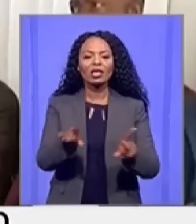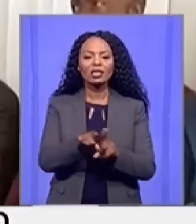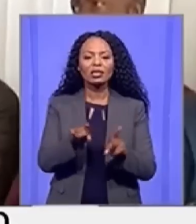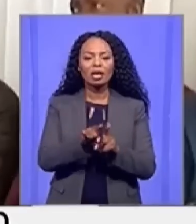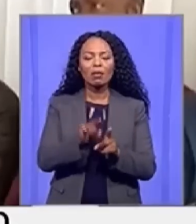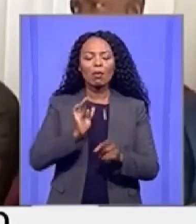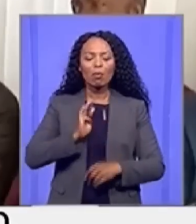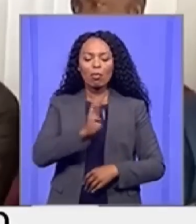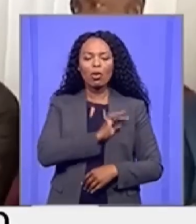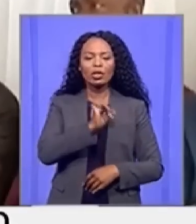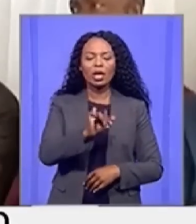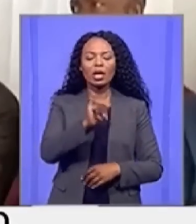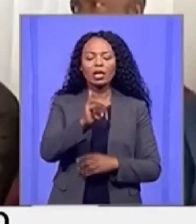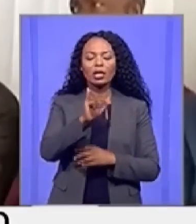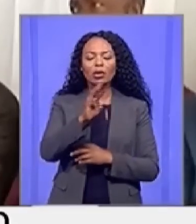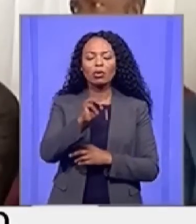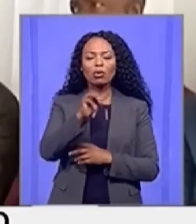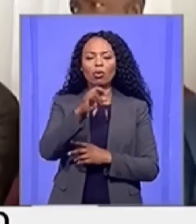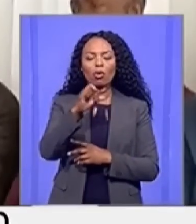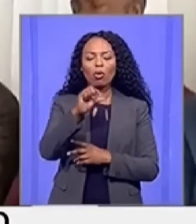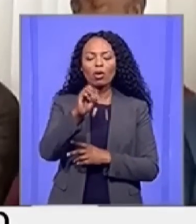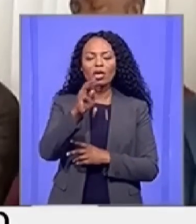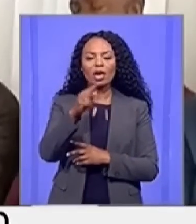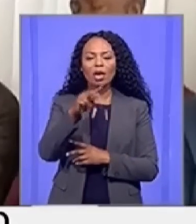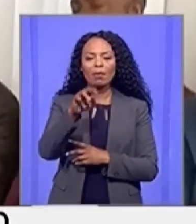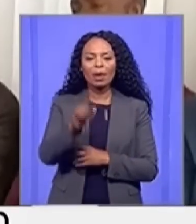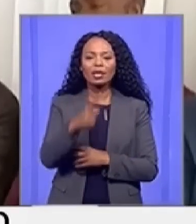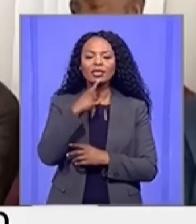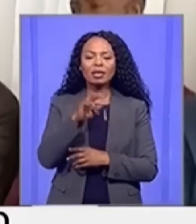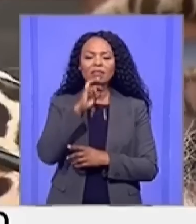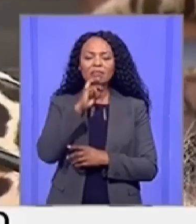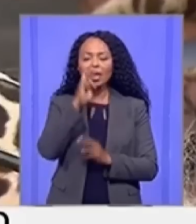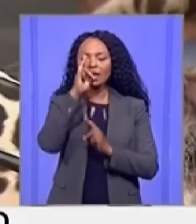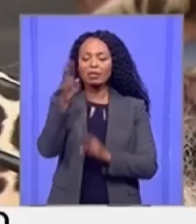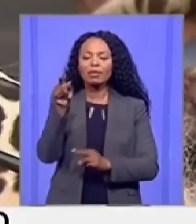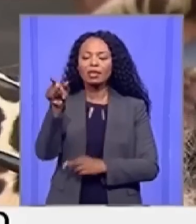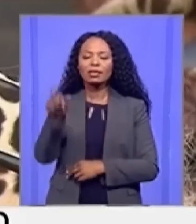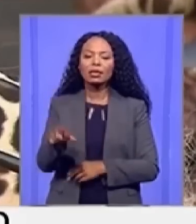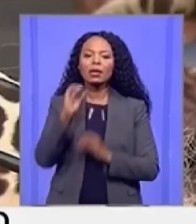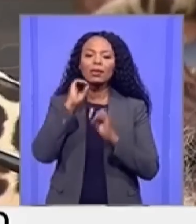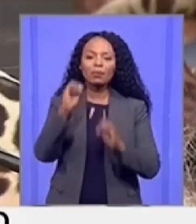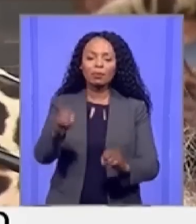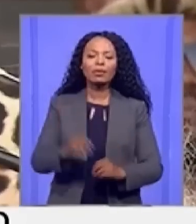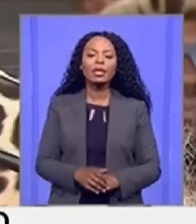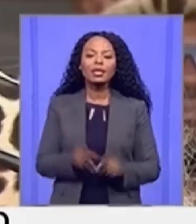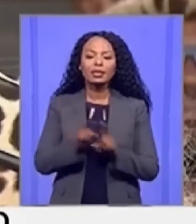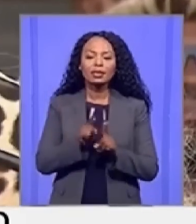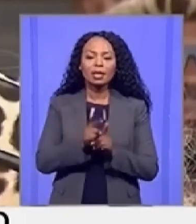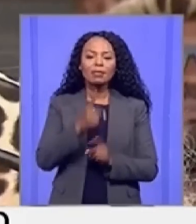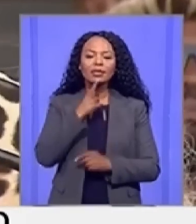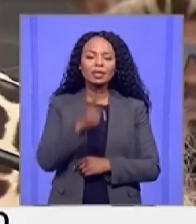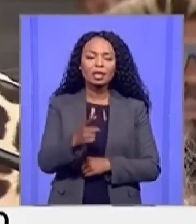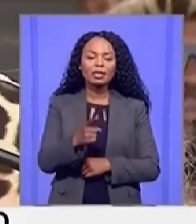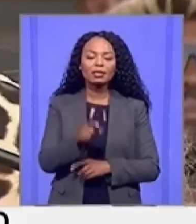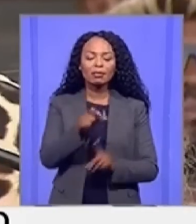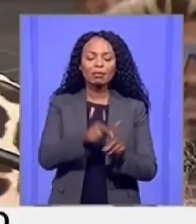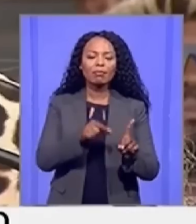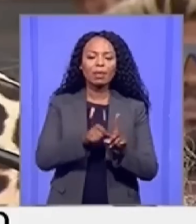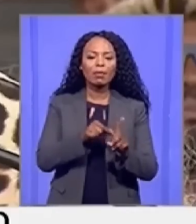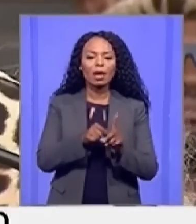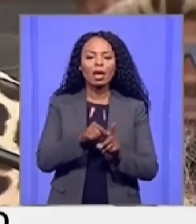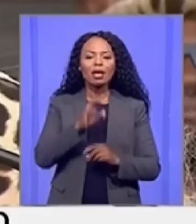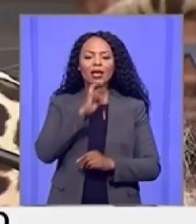moradi wa morena o re ntate wa hae o ile a mo bolella hore morena o ne a sa mo hlomphe. O re o ile a boela mo bolella hore mofu morena Goodwill